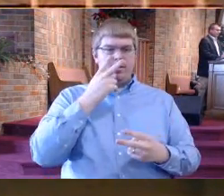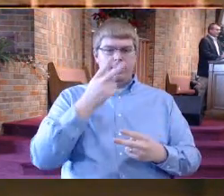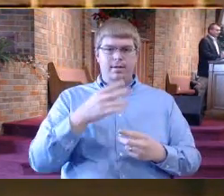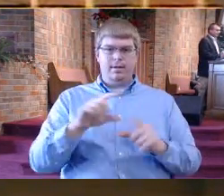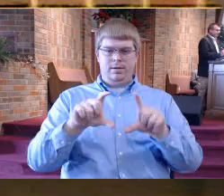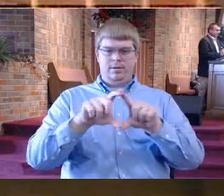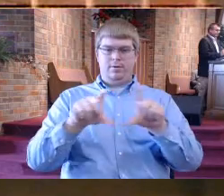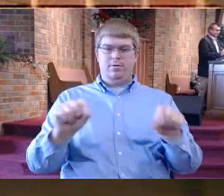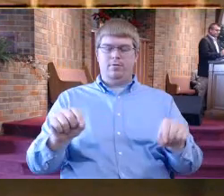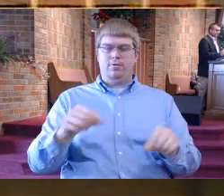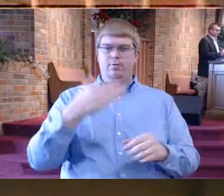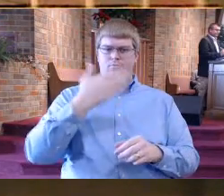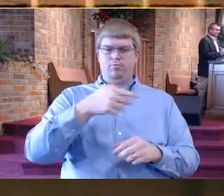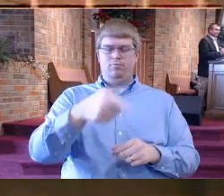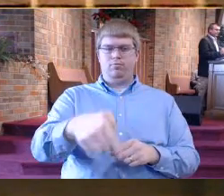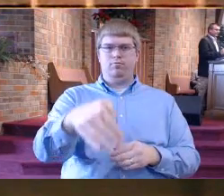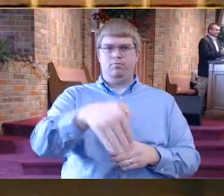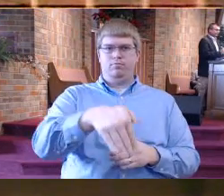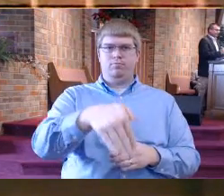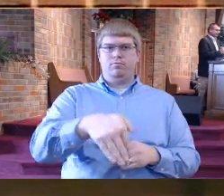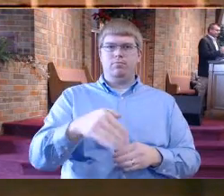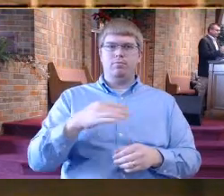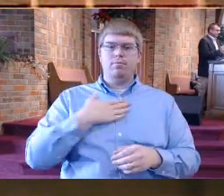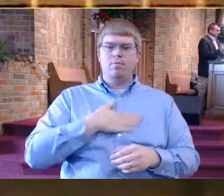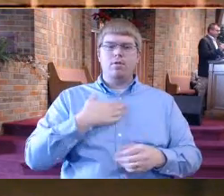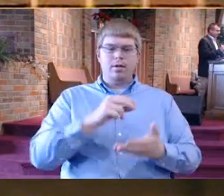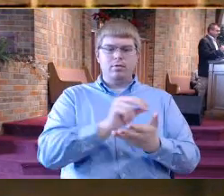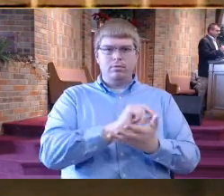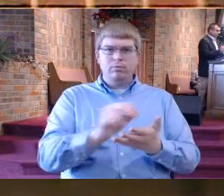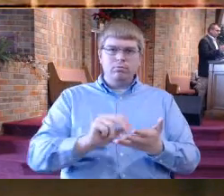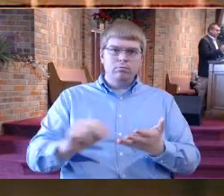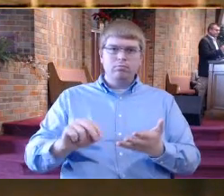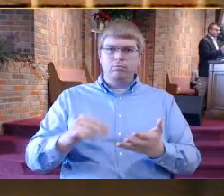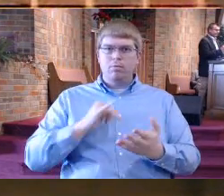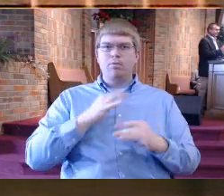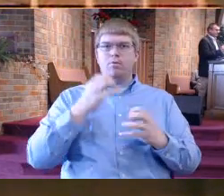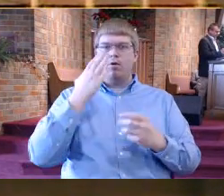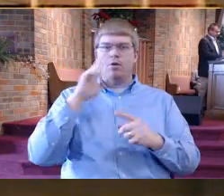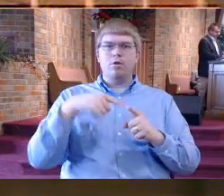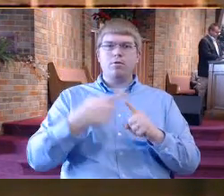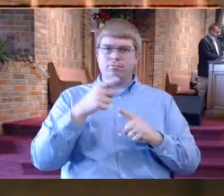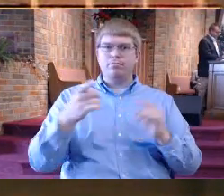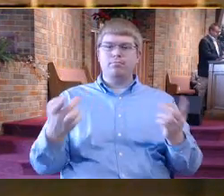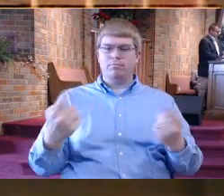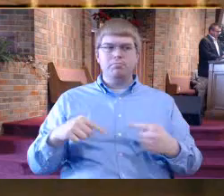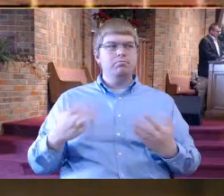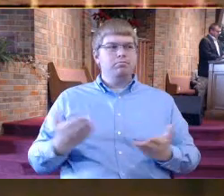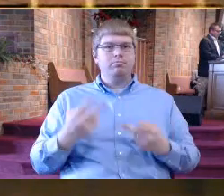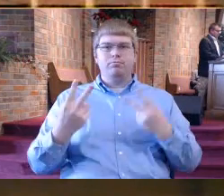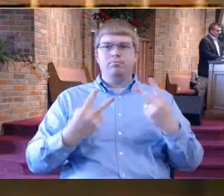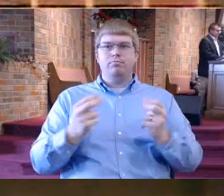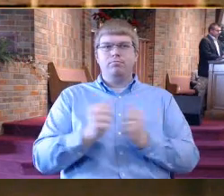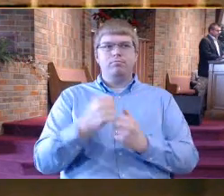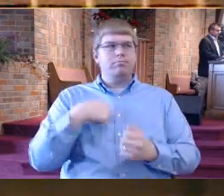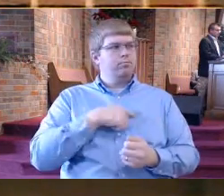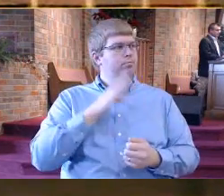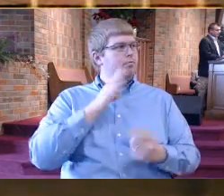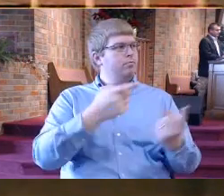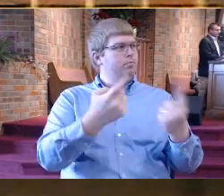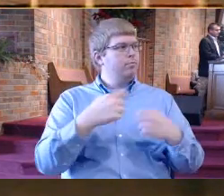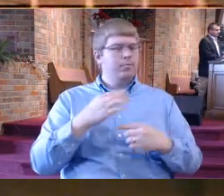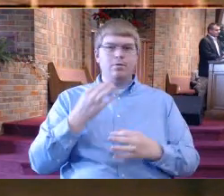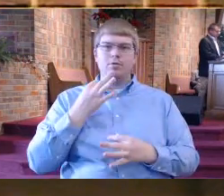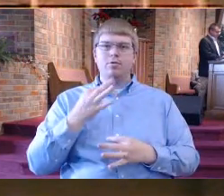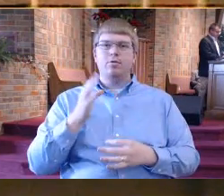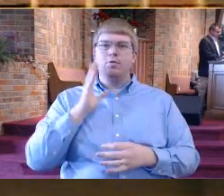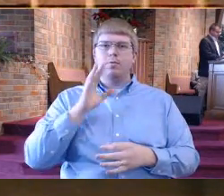you're willing, please fill those out. We'd like to have a record of your visit. Pass those toward the center, and the ushers will be by in just a few moments to